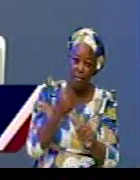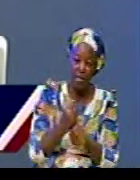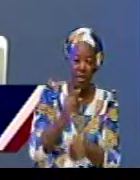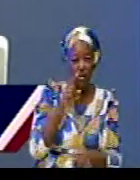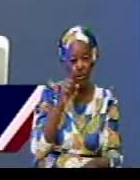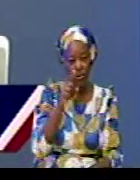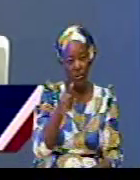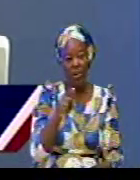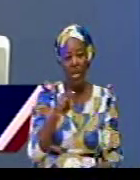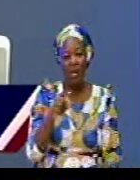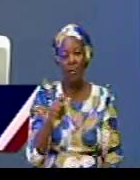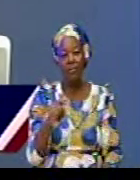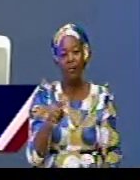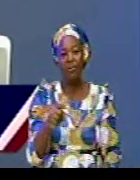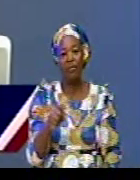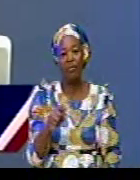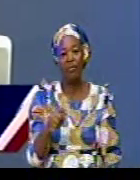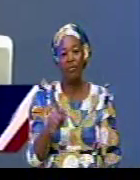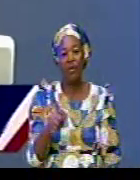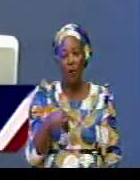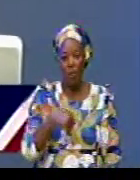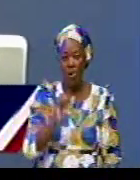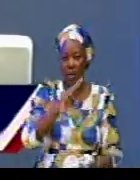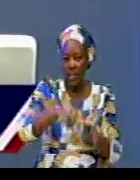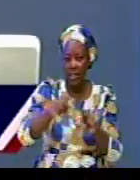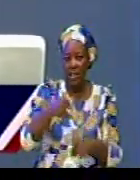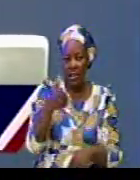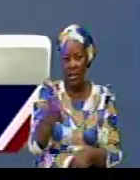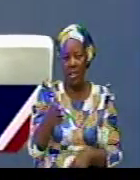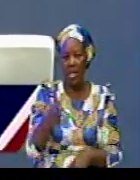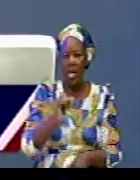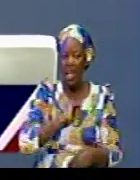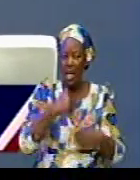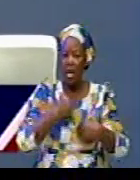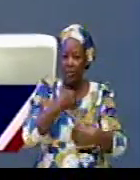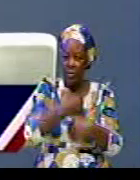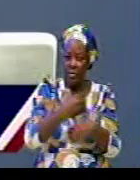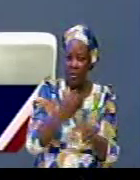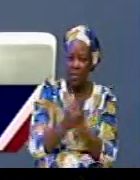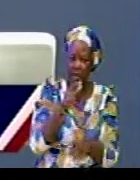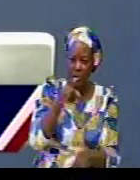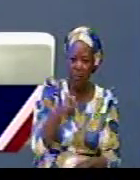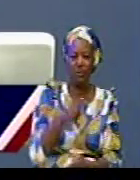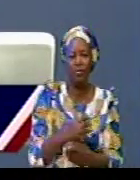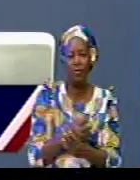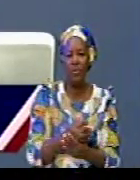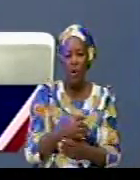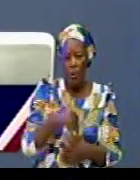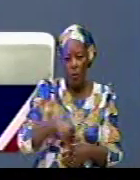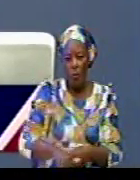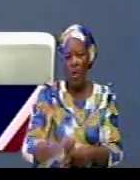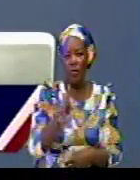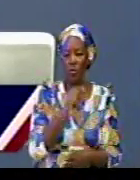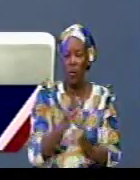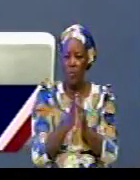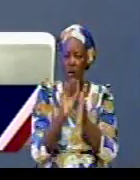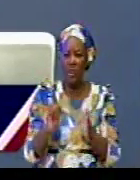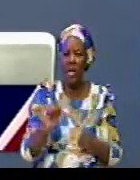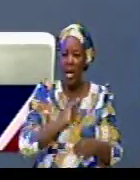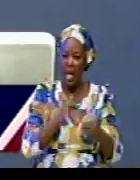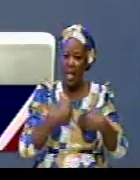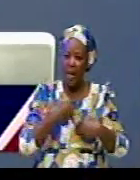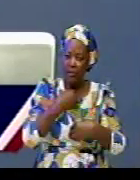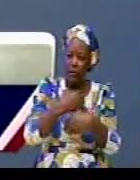behold, I have made thee. While you're sitting down there, I have